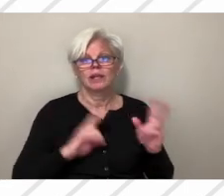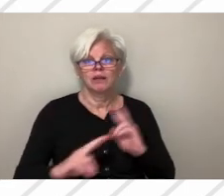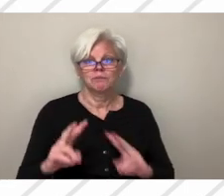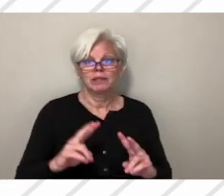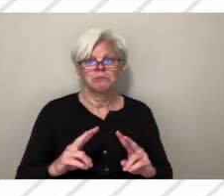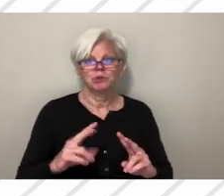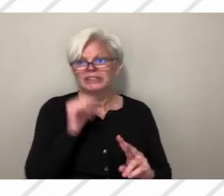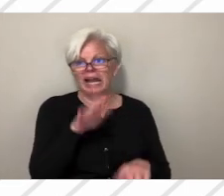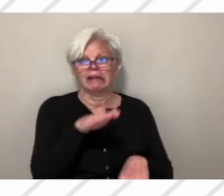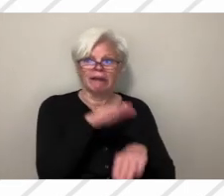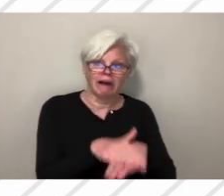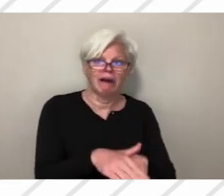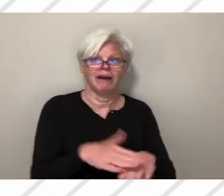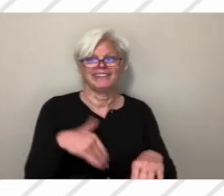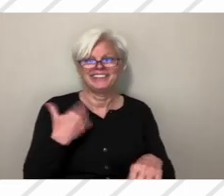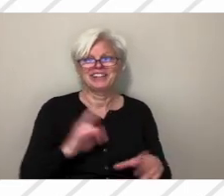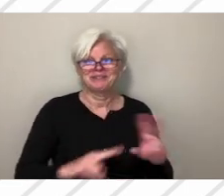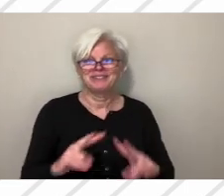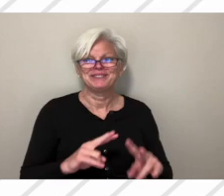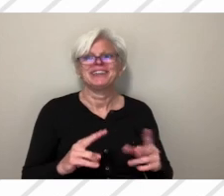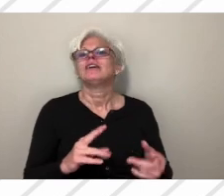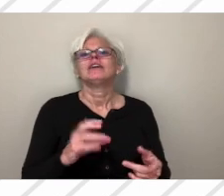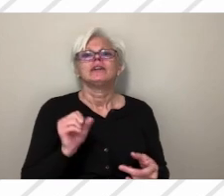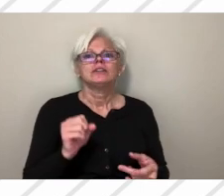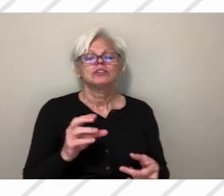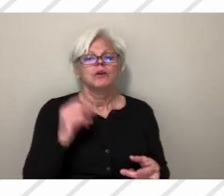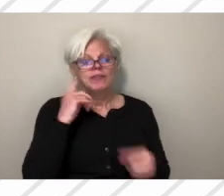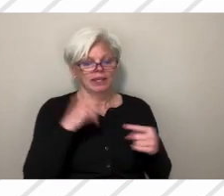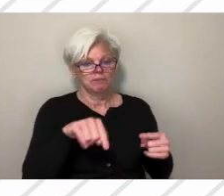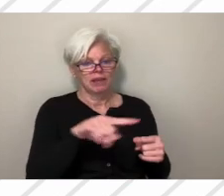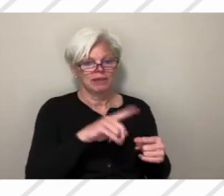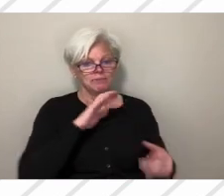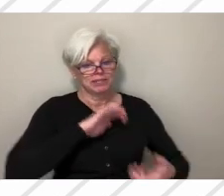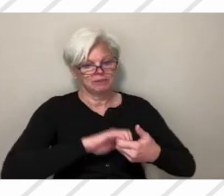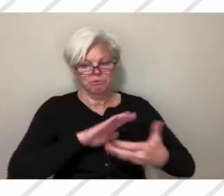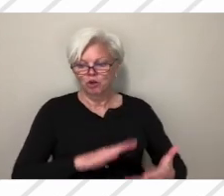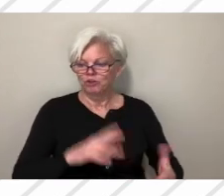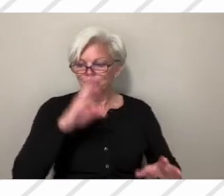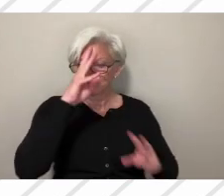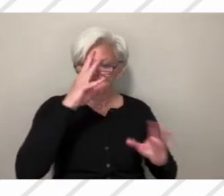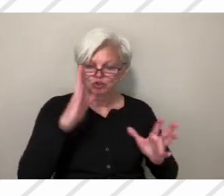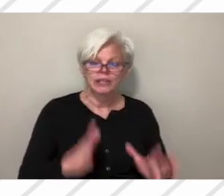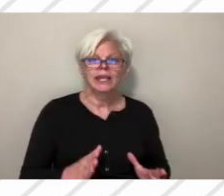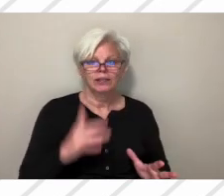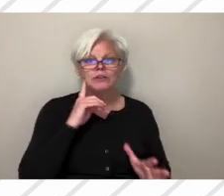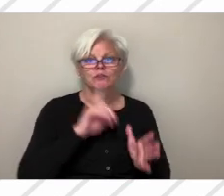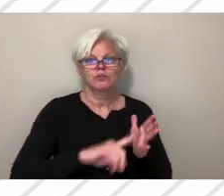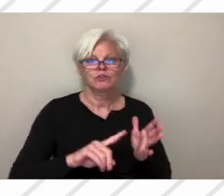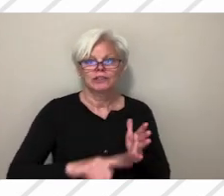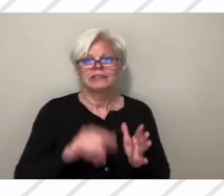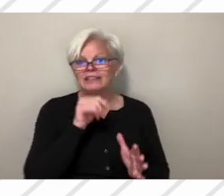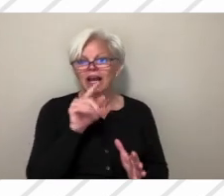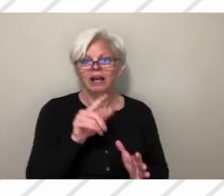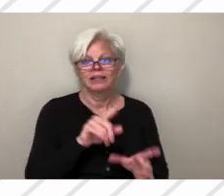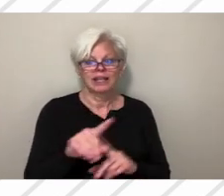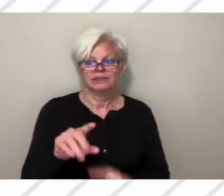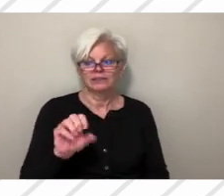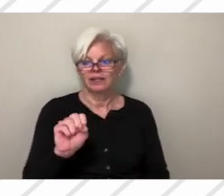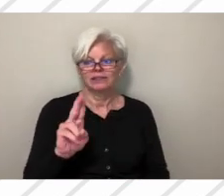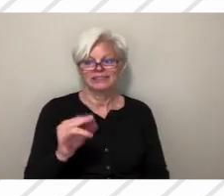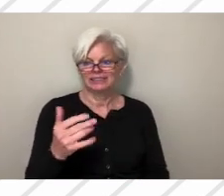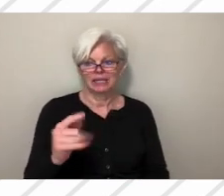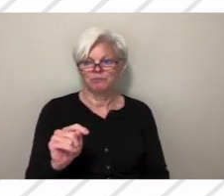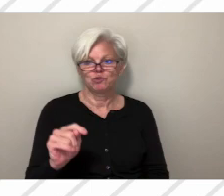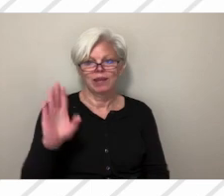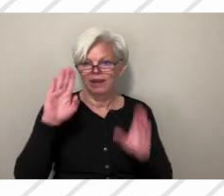them. So we need to think about them as partners and creators of research rather than as subjects of research. We also need